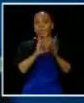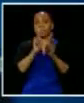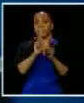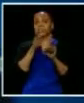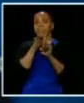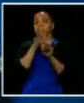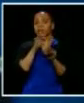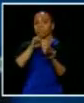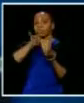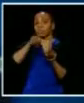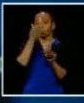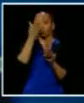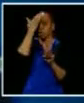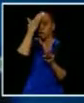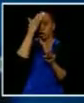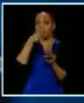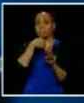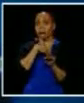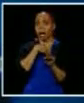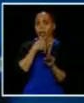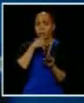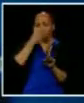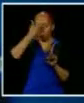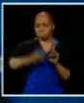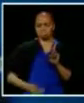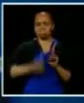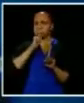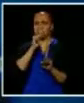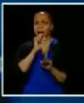Jersey will know. I am who I am, and I'm